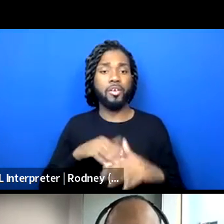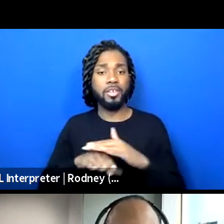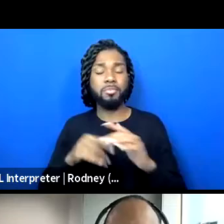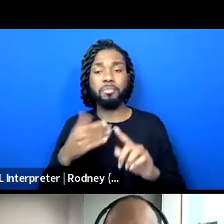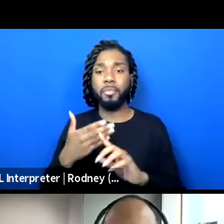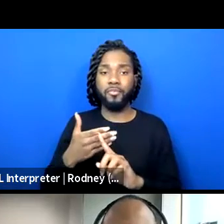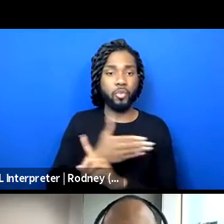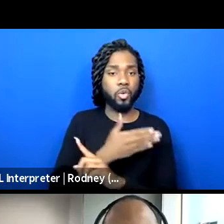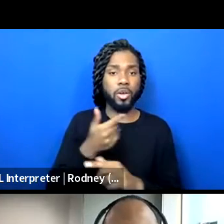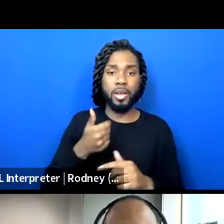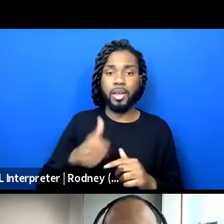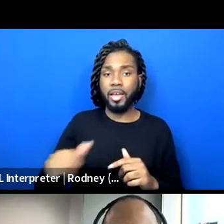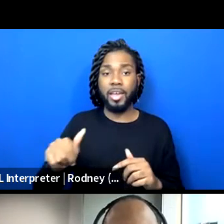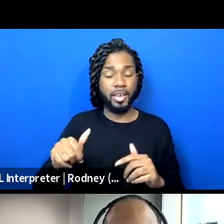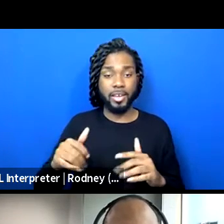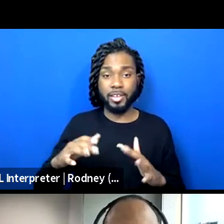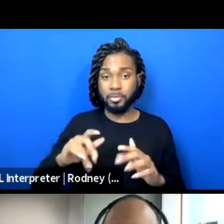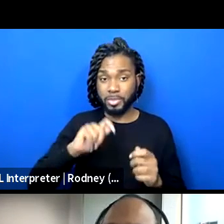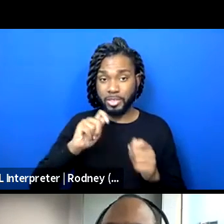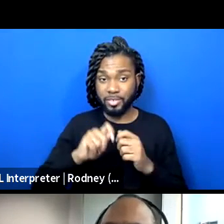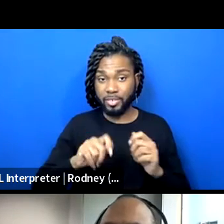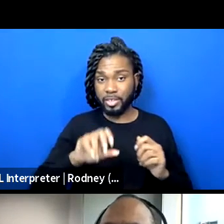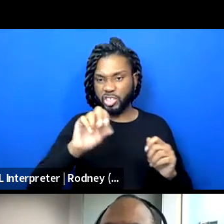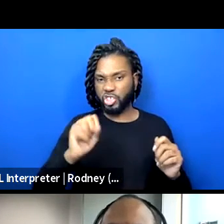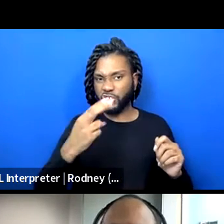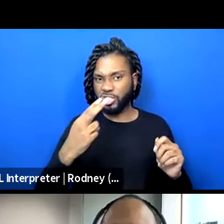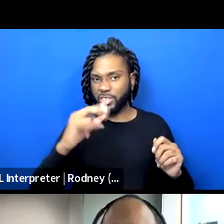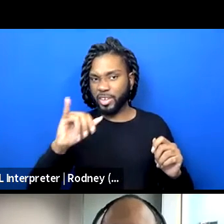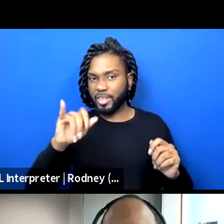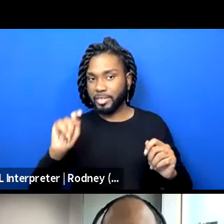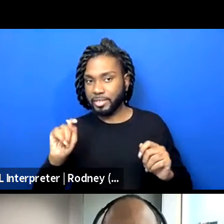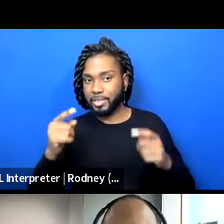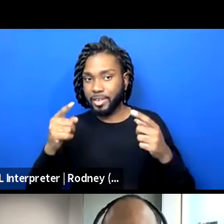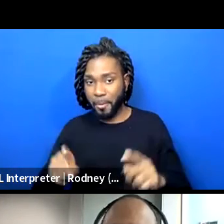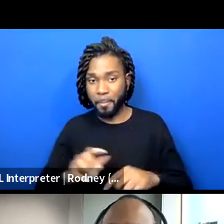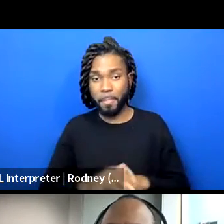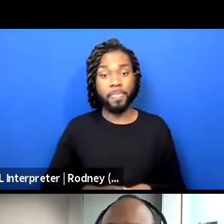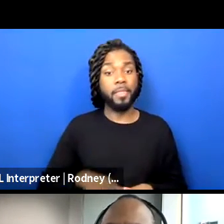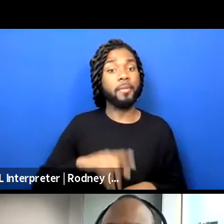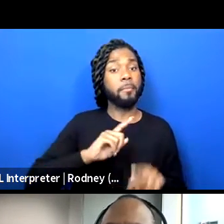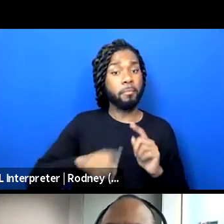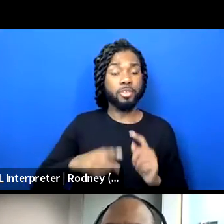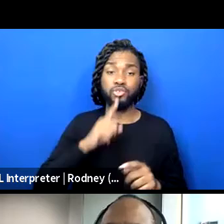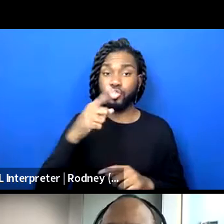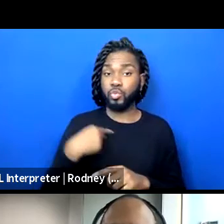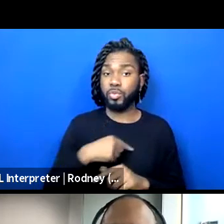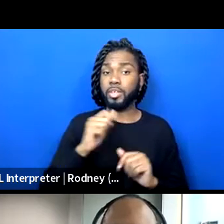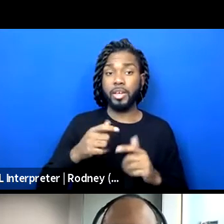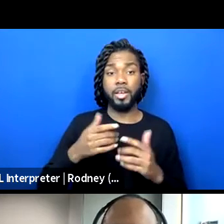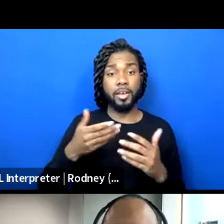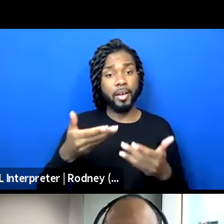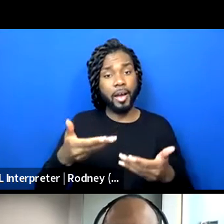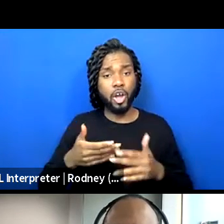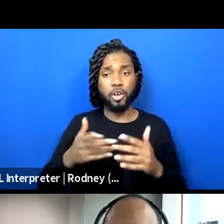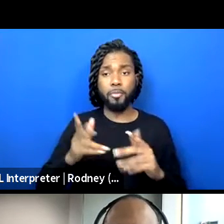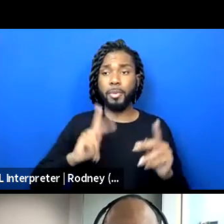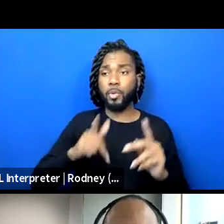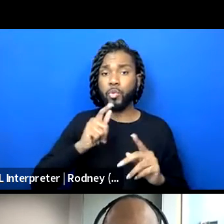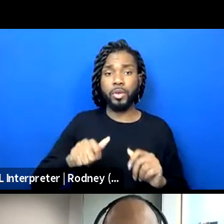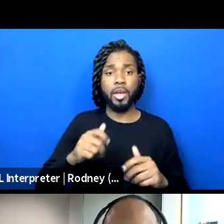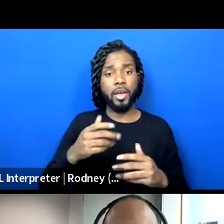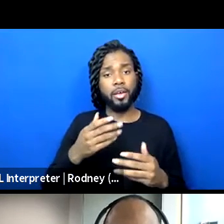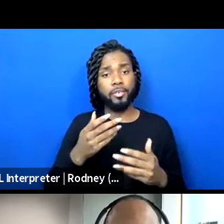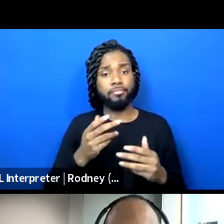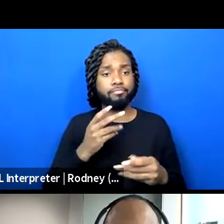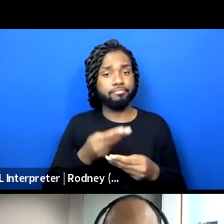proverbial SHIT hits the fan. Sure, we can hire damage control then, but it will cost